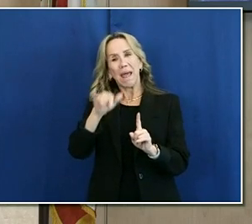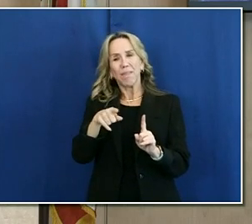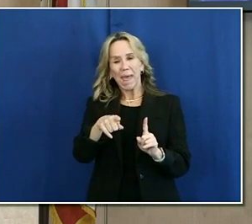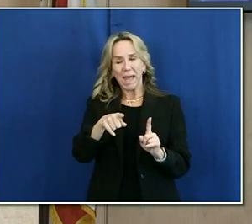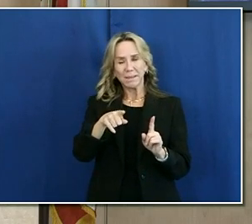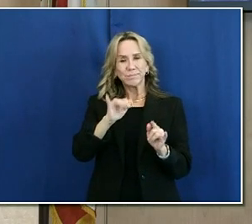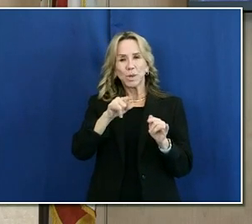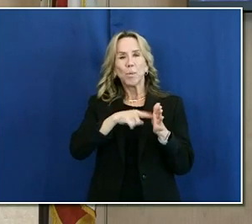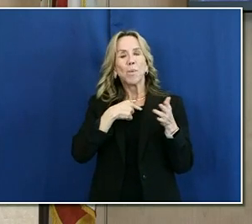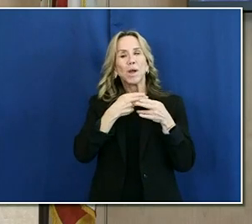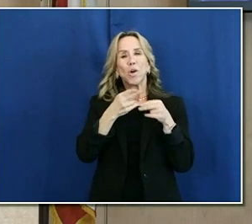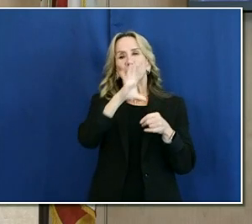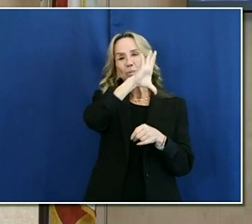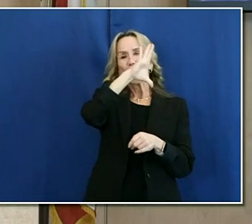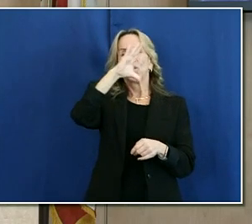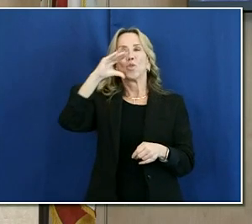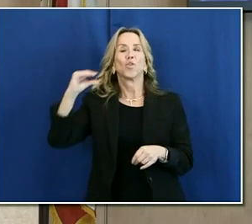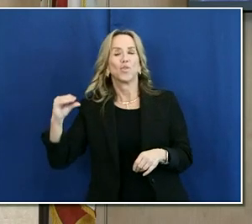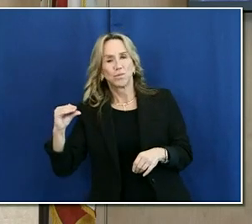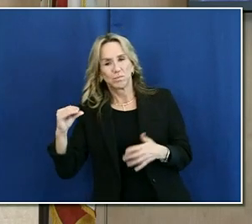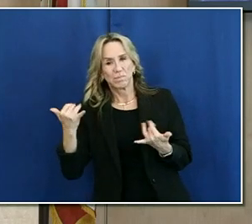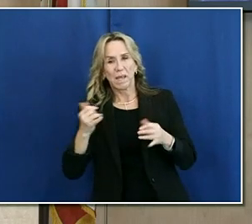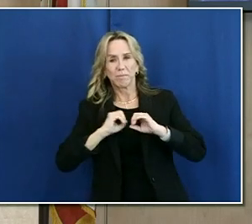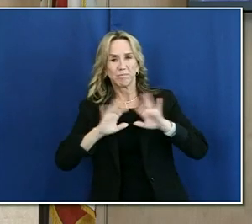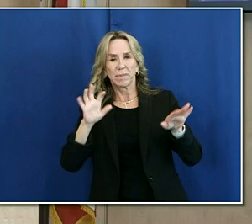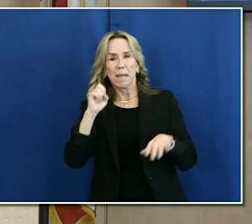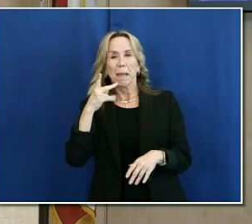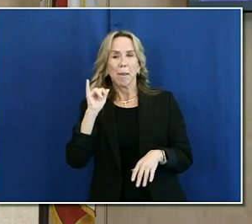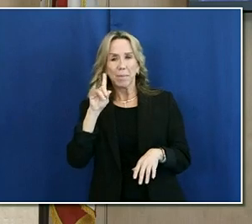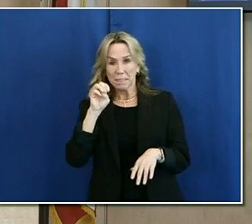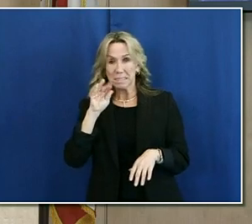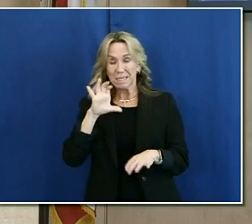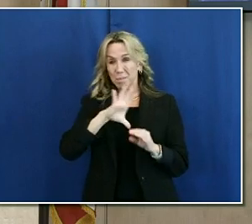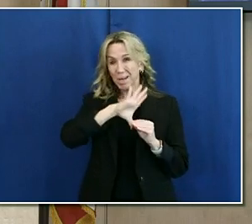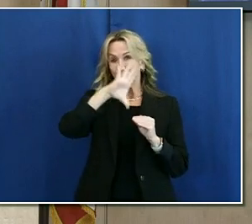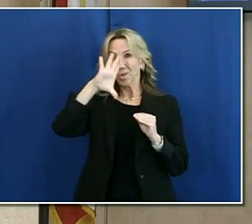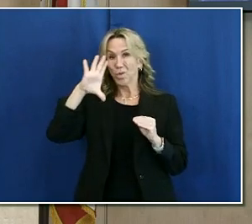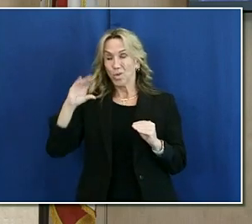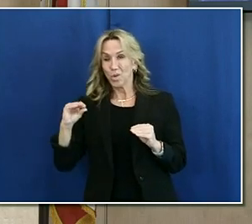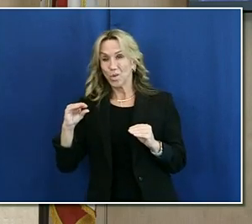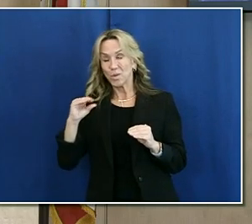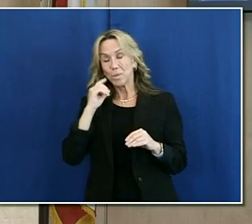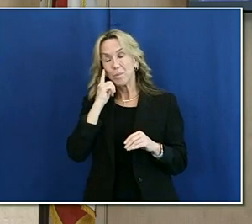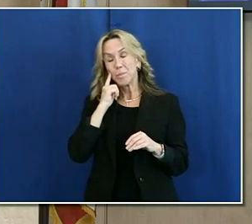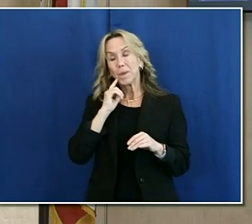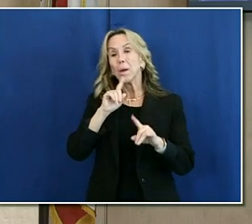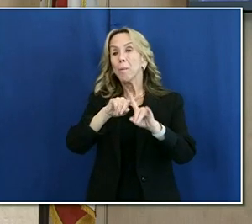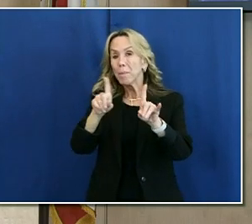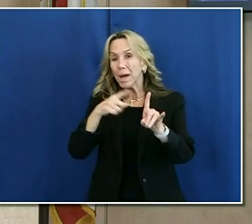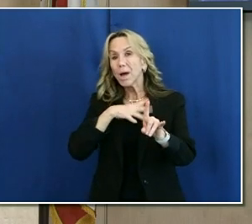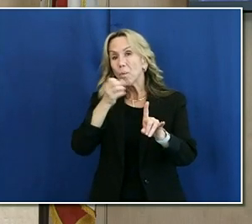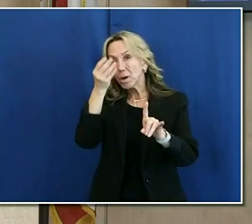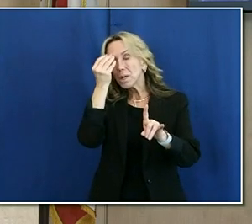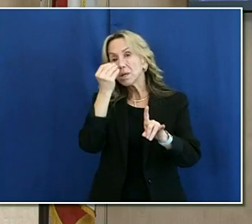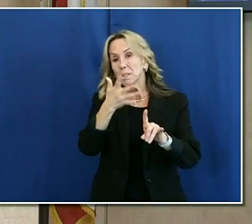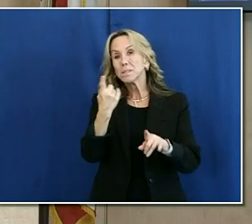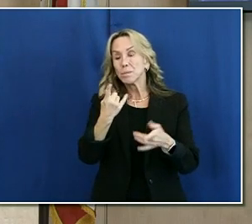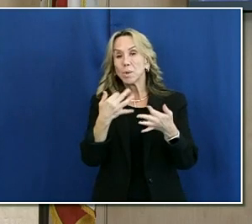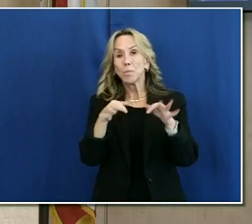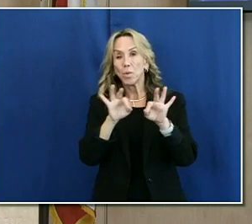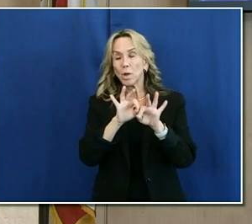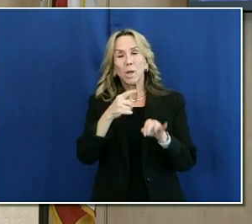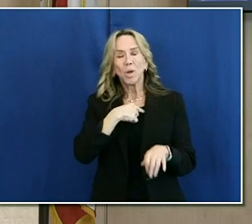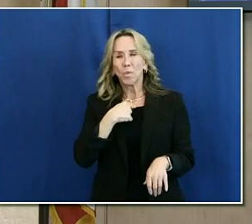Again, a lot of this involves talking to the patients and researching this, but I do want to just say something very important. We are